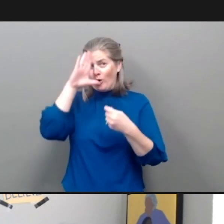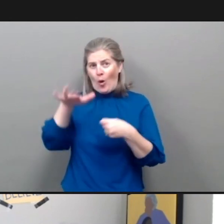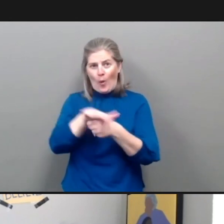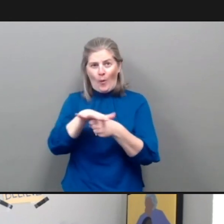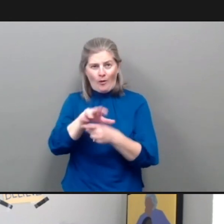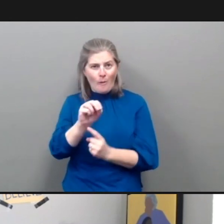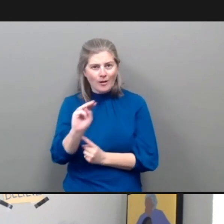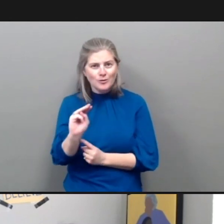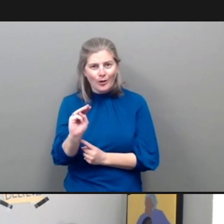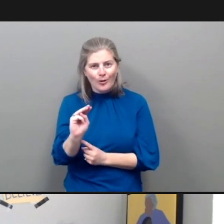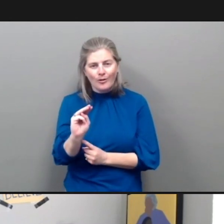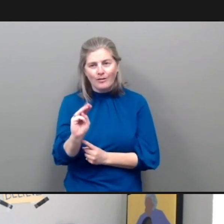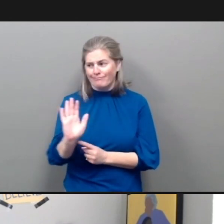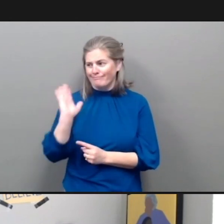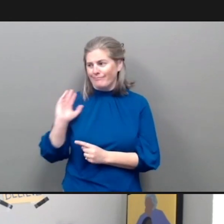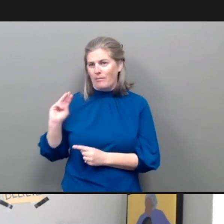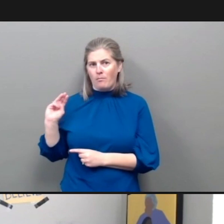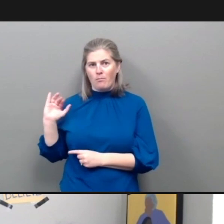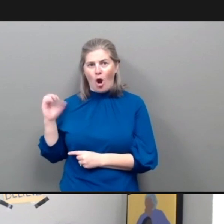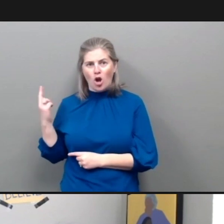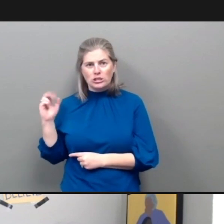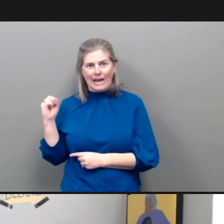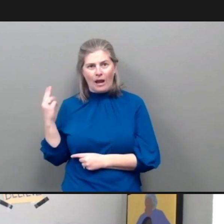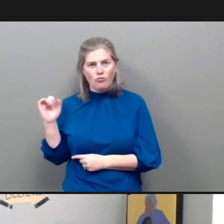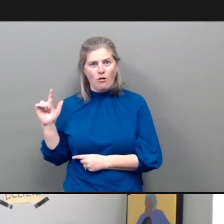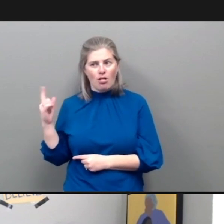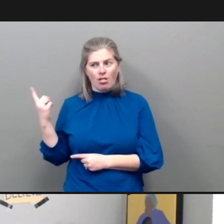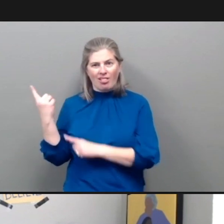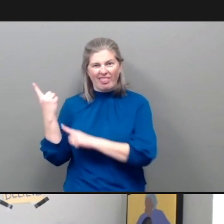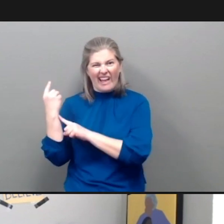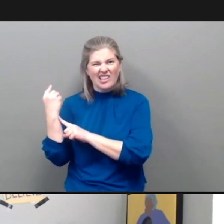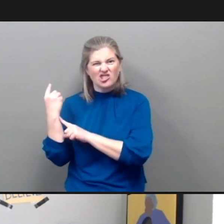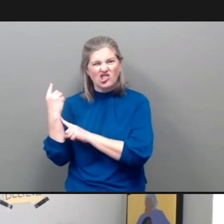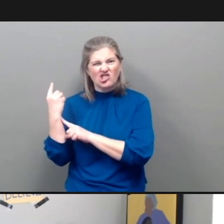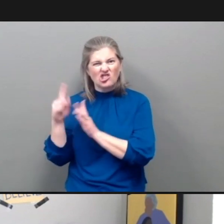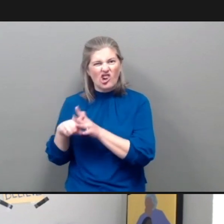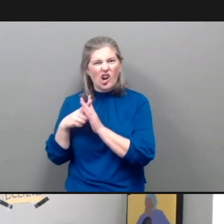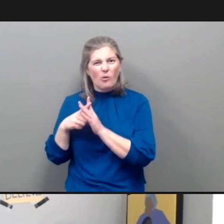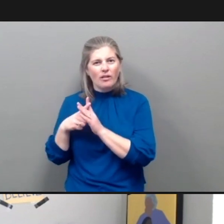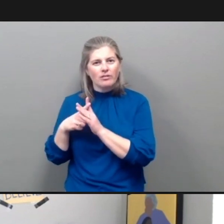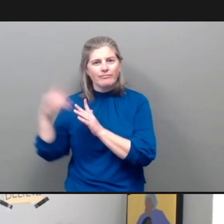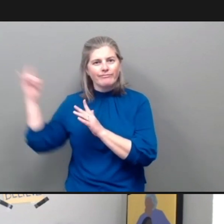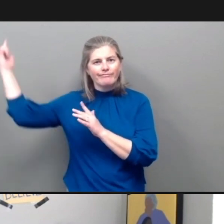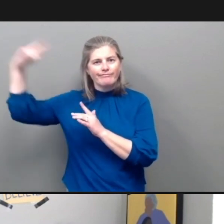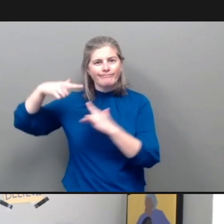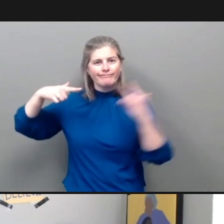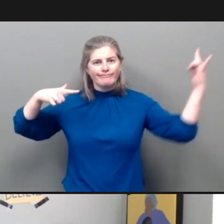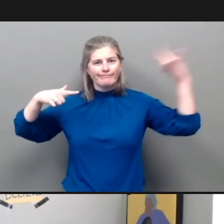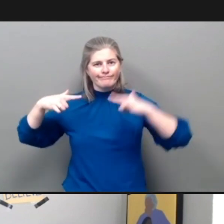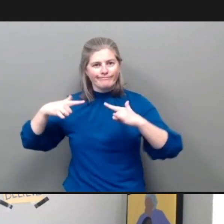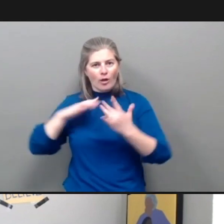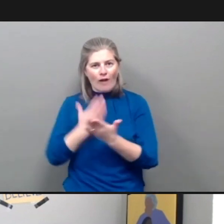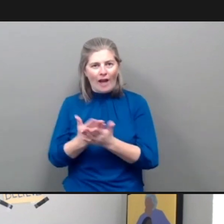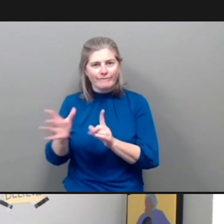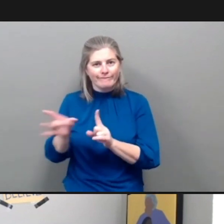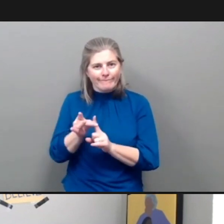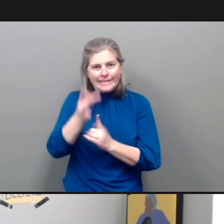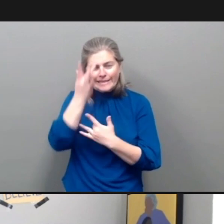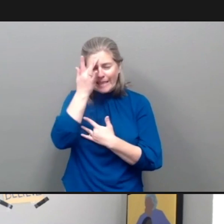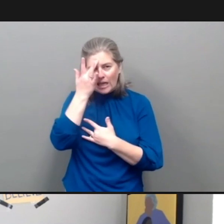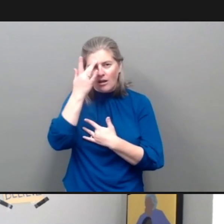least back in March and April of last year, started with a couple plane flights. And so there's always